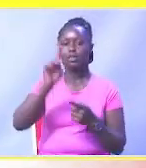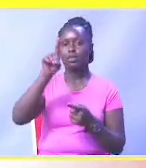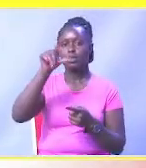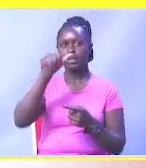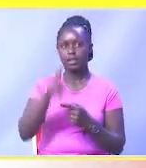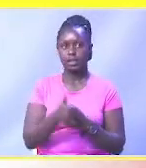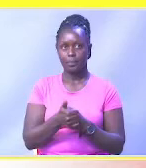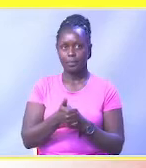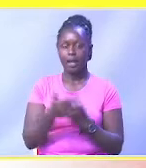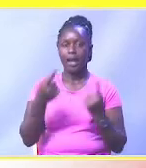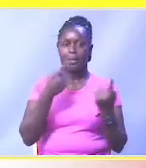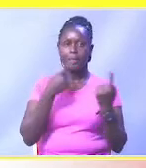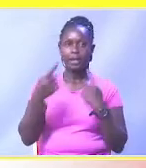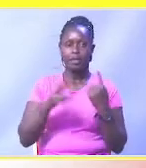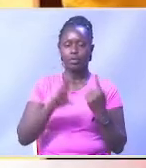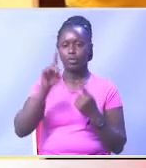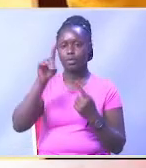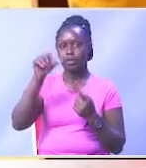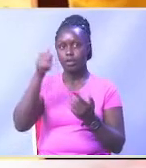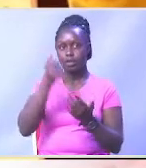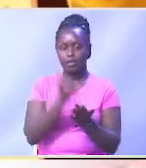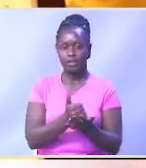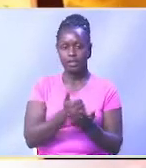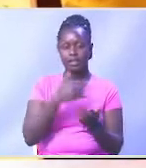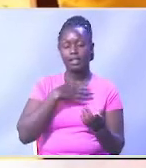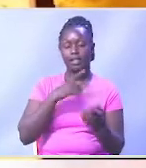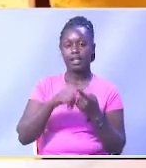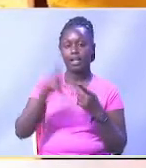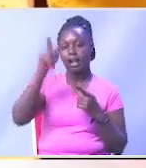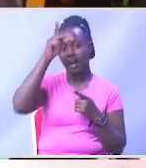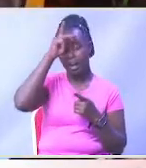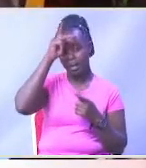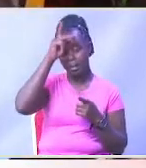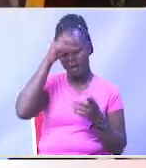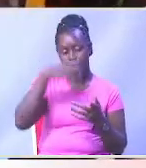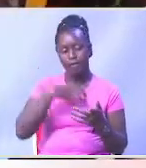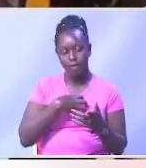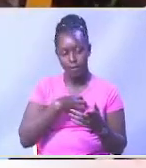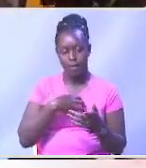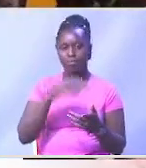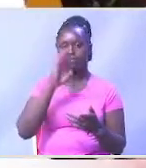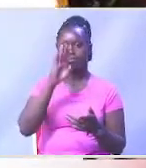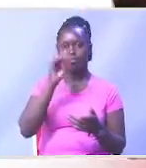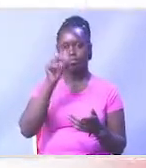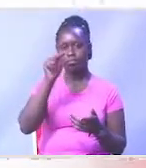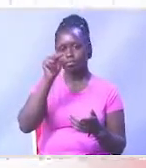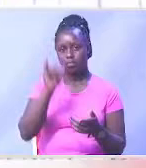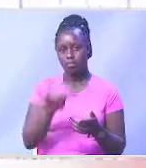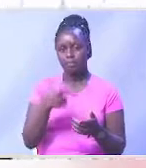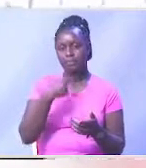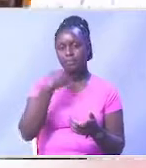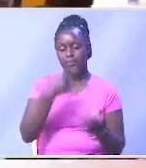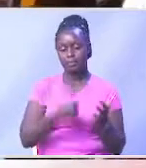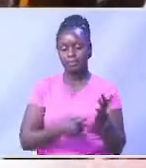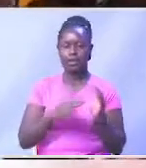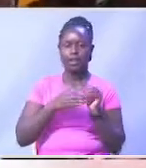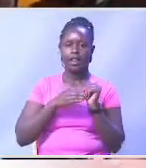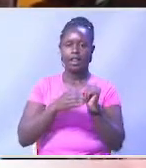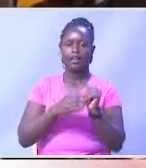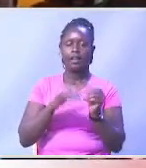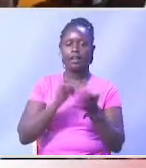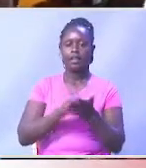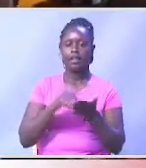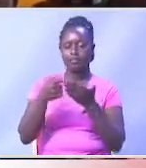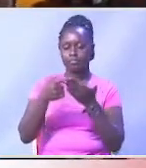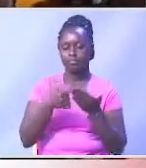chorus. Speaking at the UDA offices in Kakamega, former Kakamega Senator Boni Halwale said the two leaders, Deputy